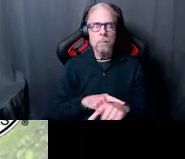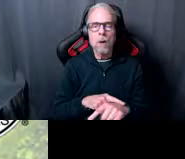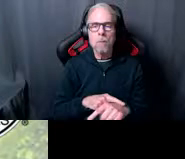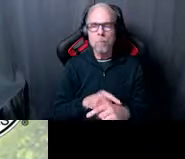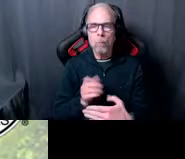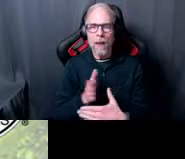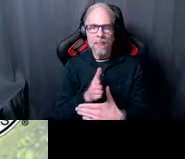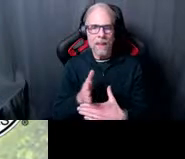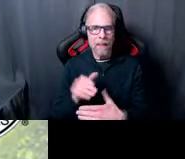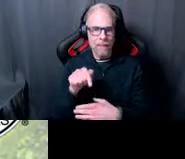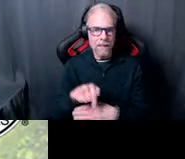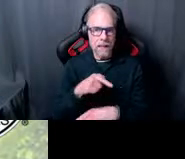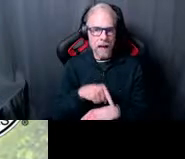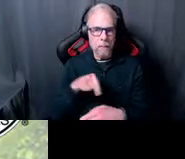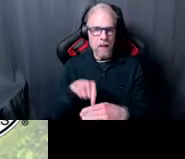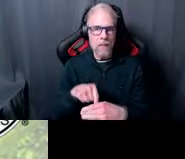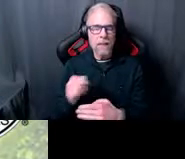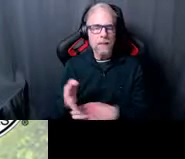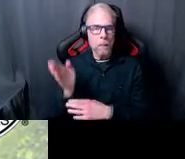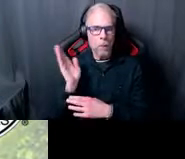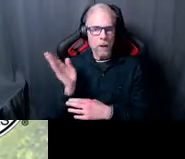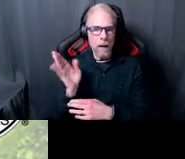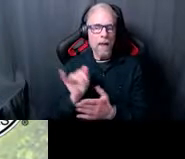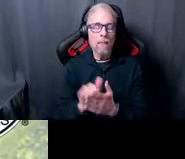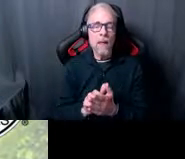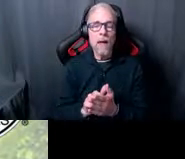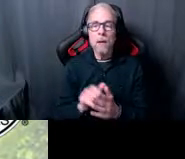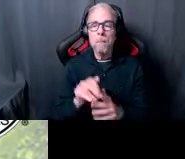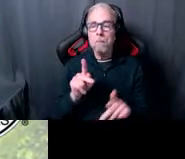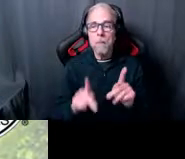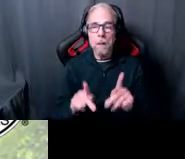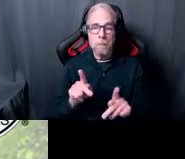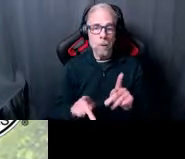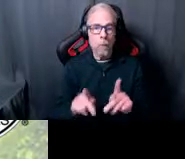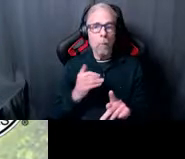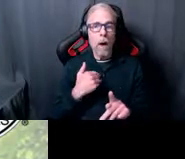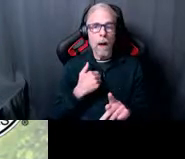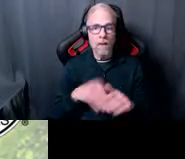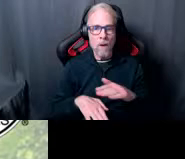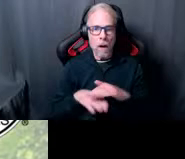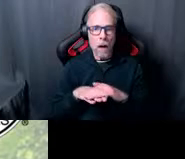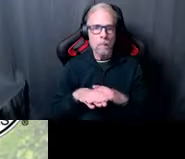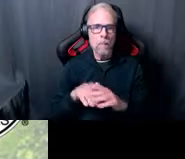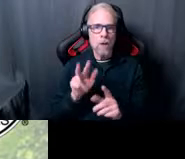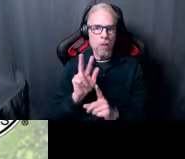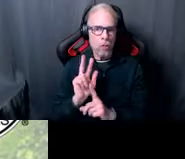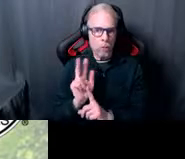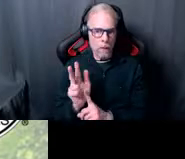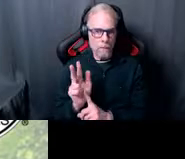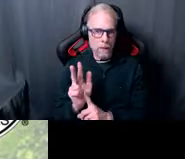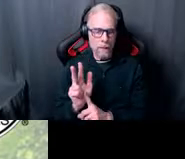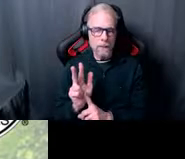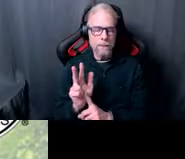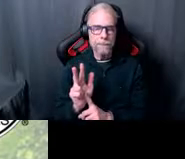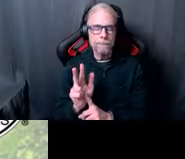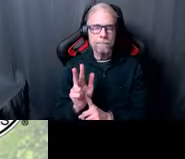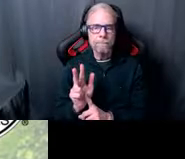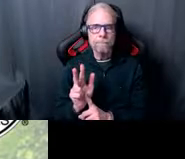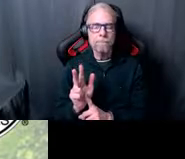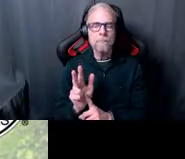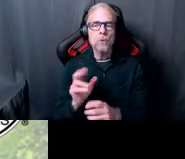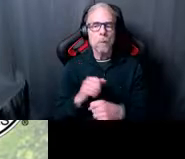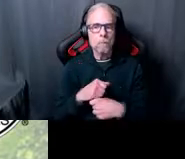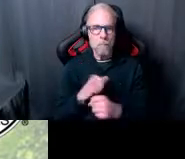this presentation where individuals will have 3 minutes to make a